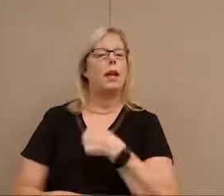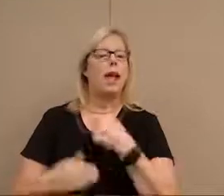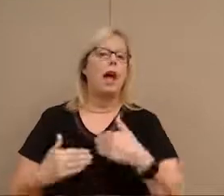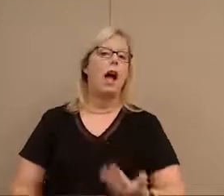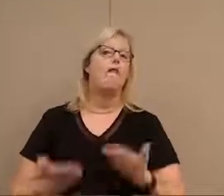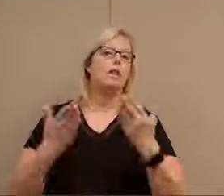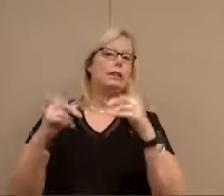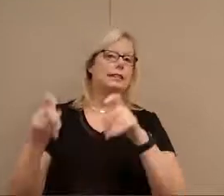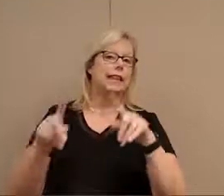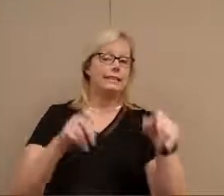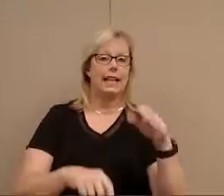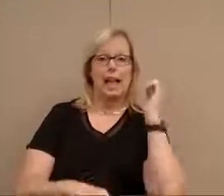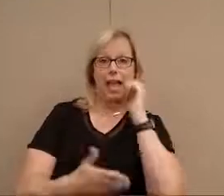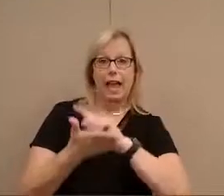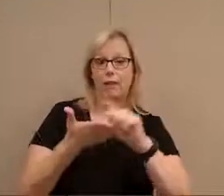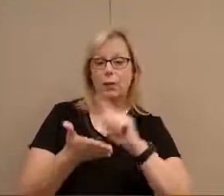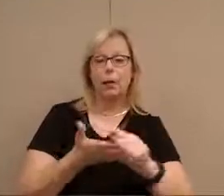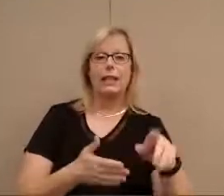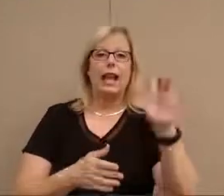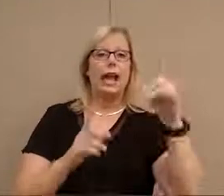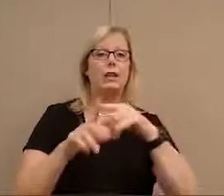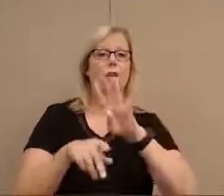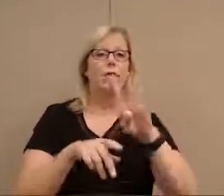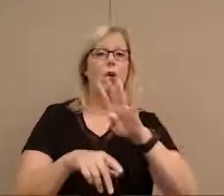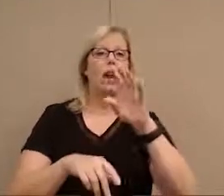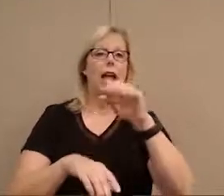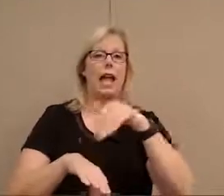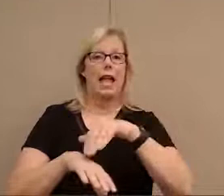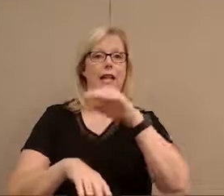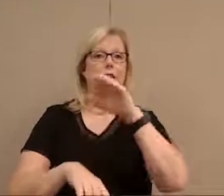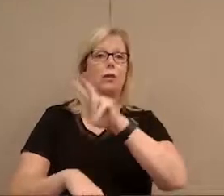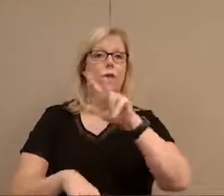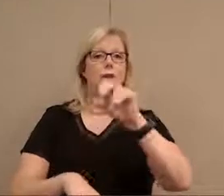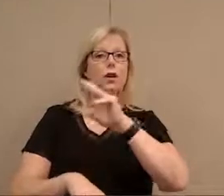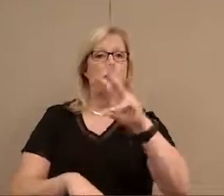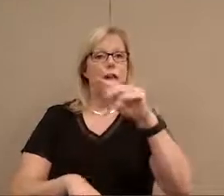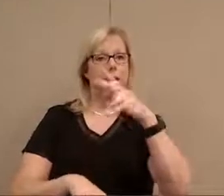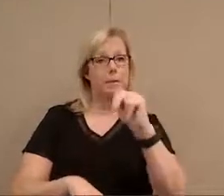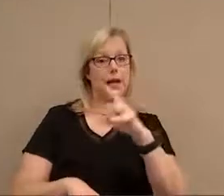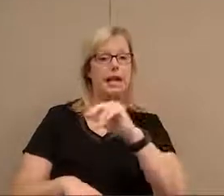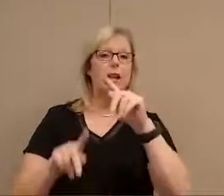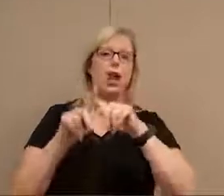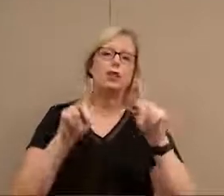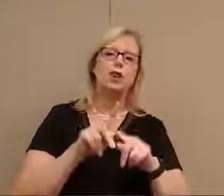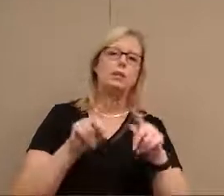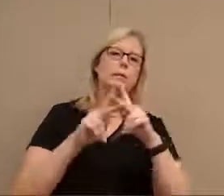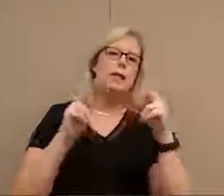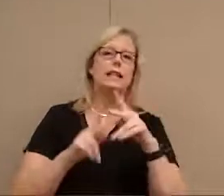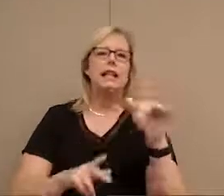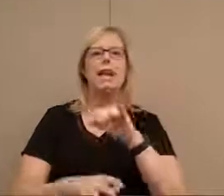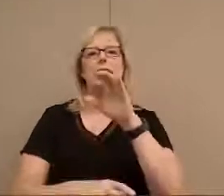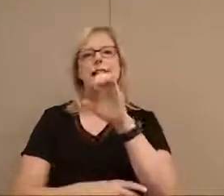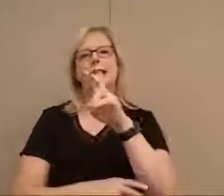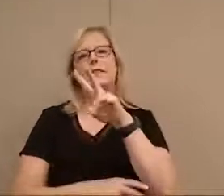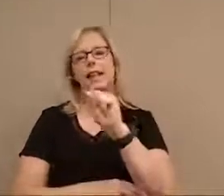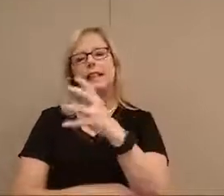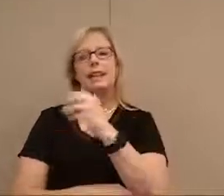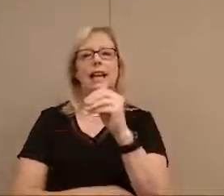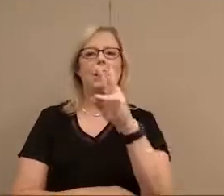at Walgreens, CVS, MedExpress, and a variety of locations throughout St. Clair County. For vaccine, the best tool that we have